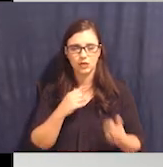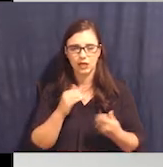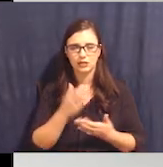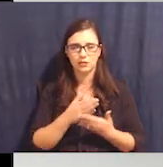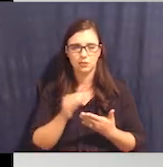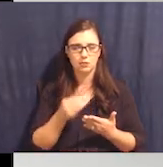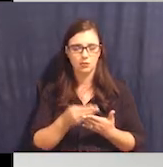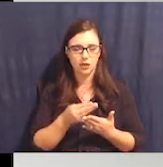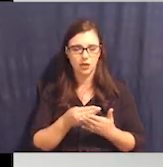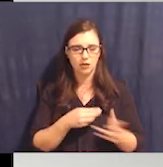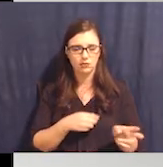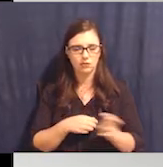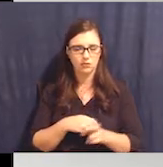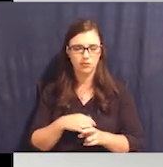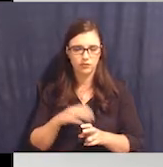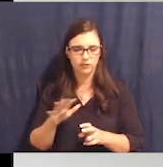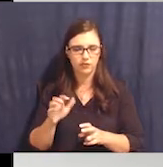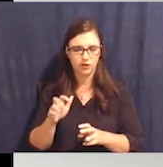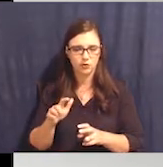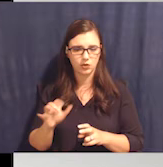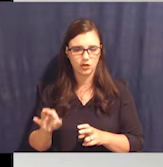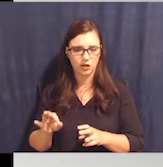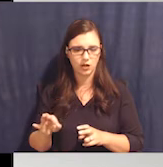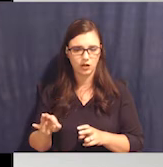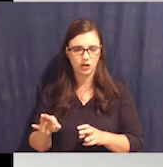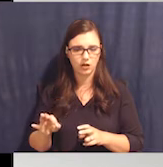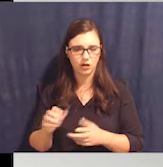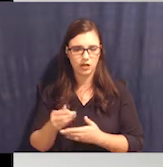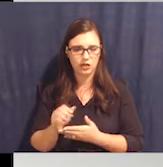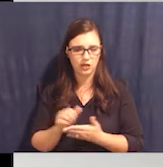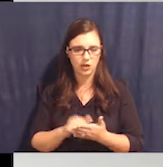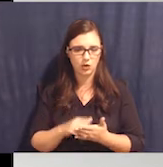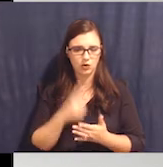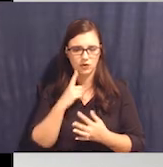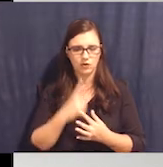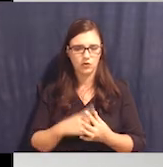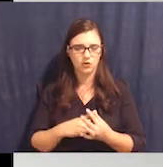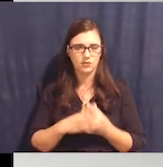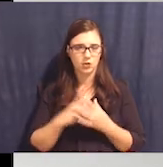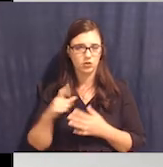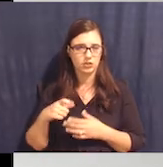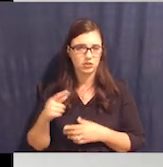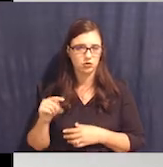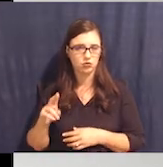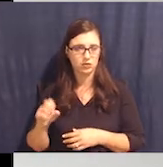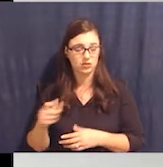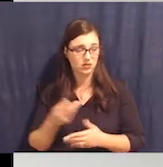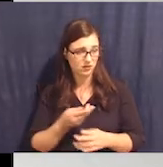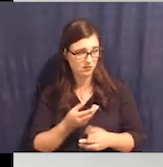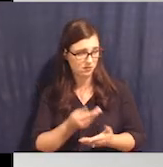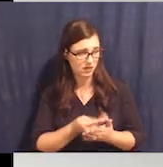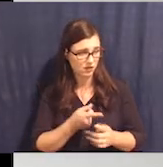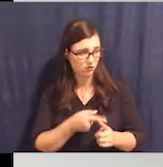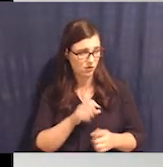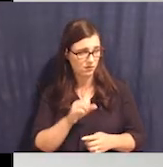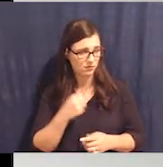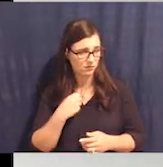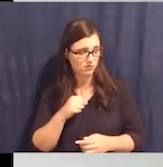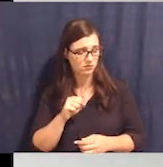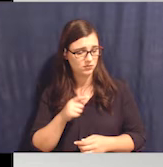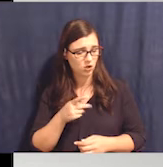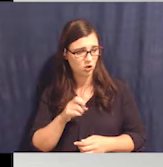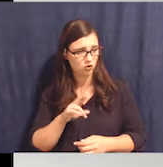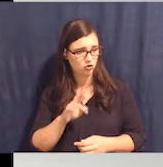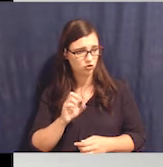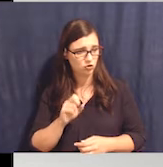or or a special needs trust? The money that you get from the scholarship? Yes.